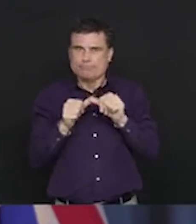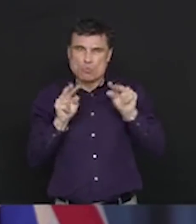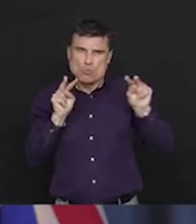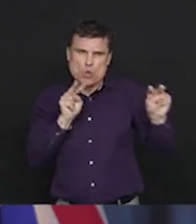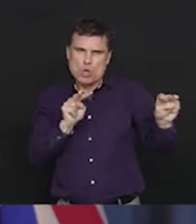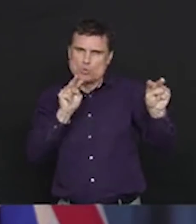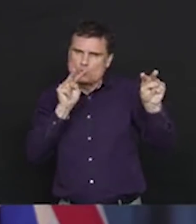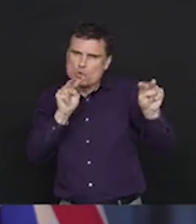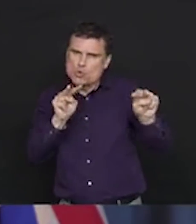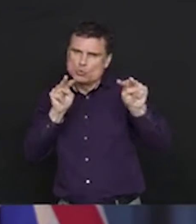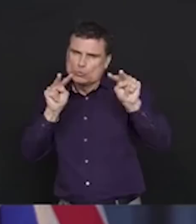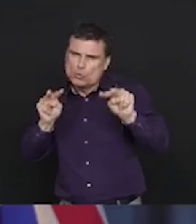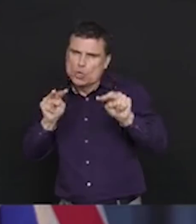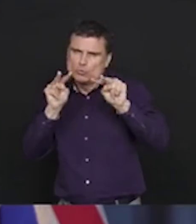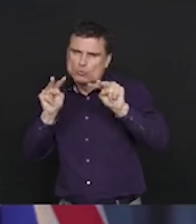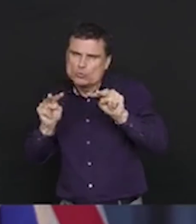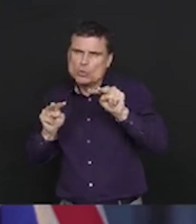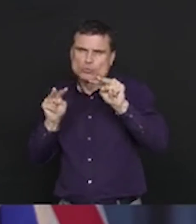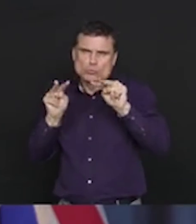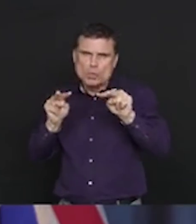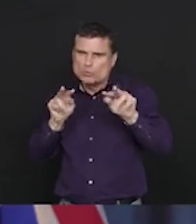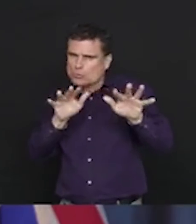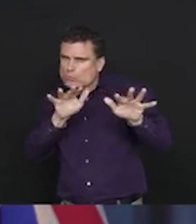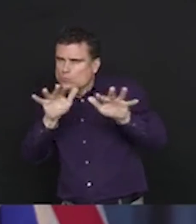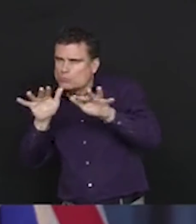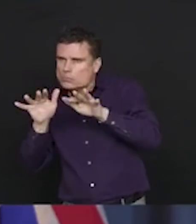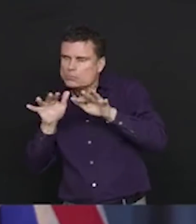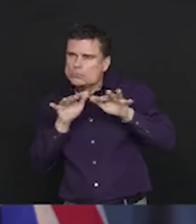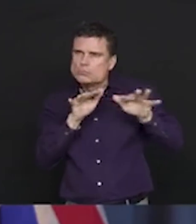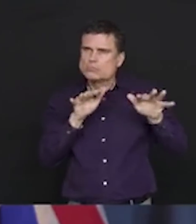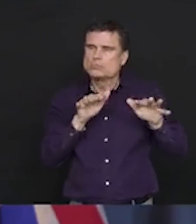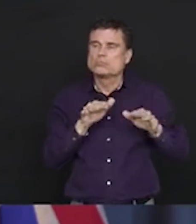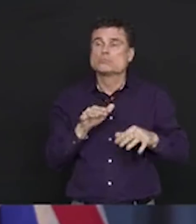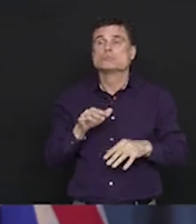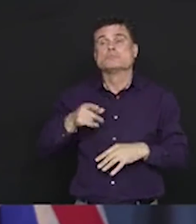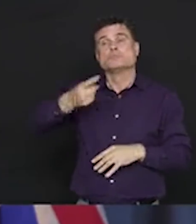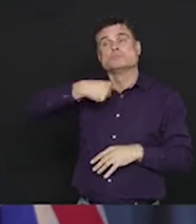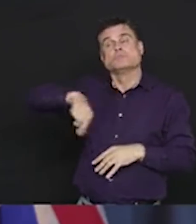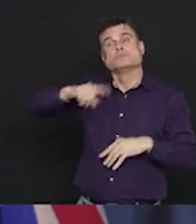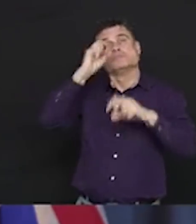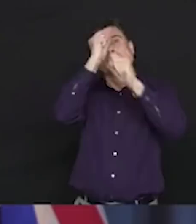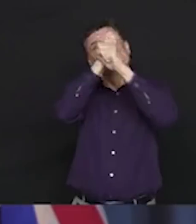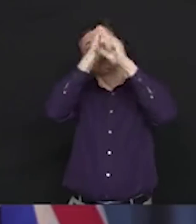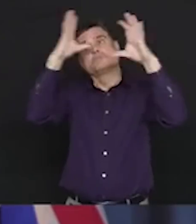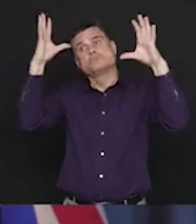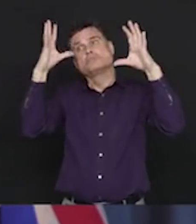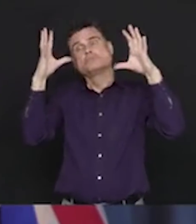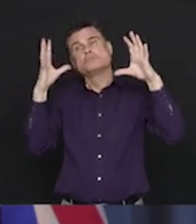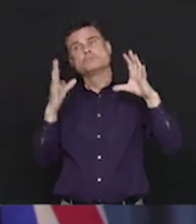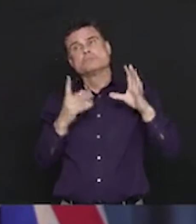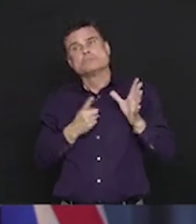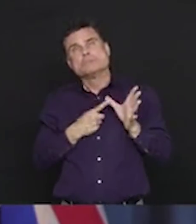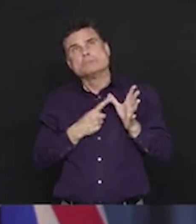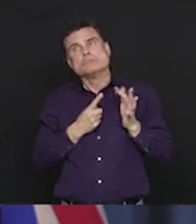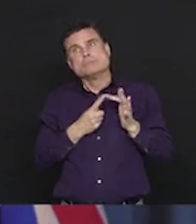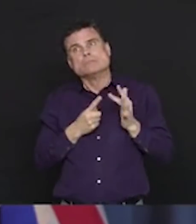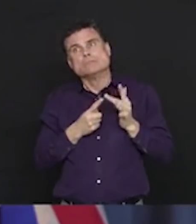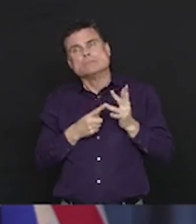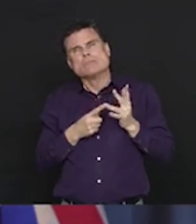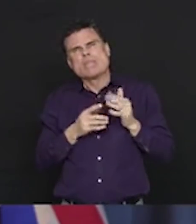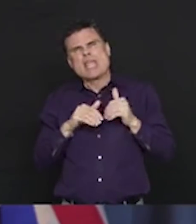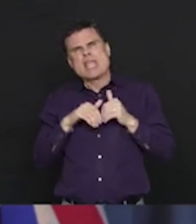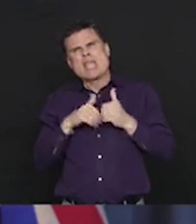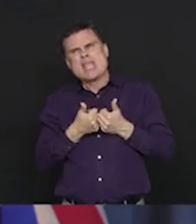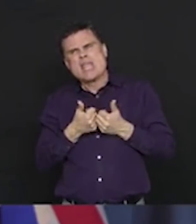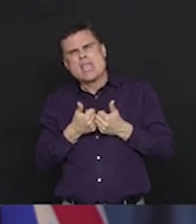So those are the things that we want to think about, but I do think it's more and more less likely that we're